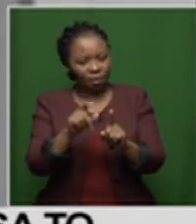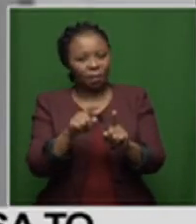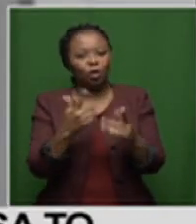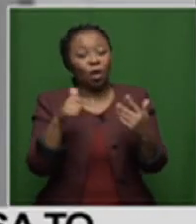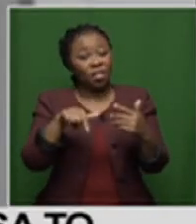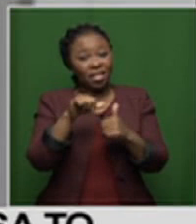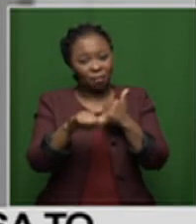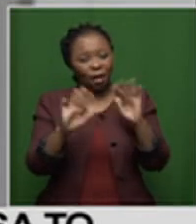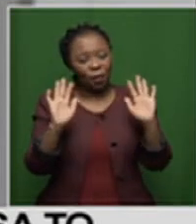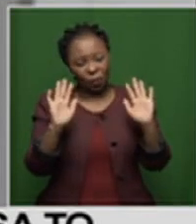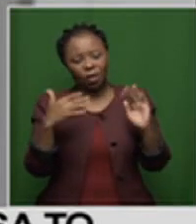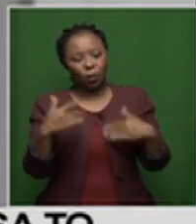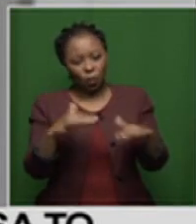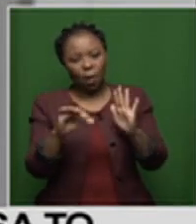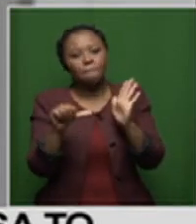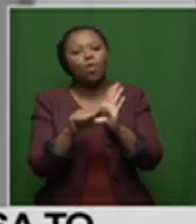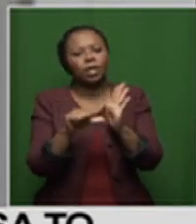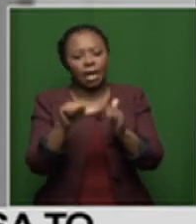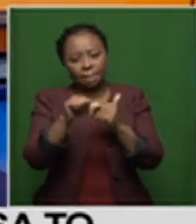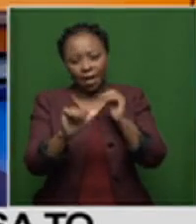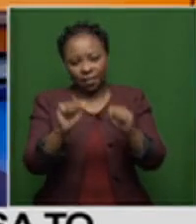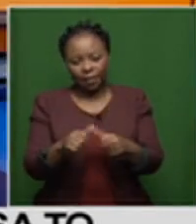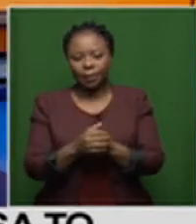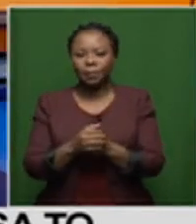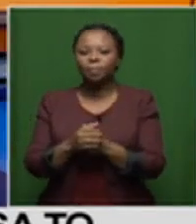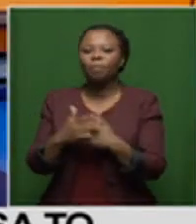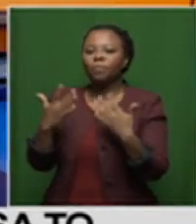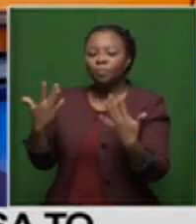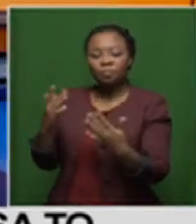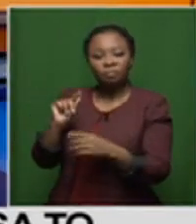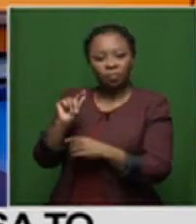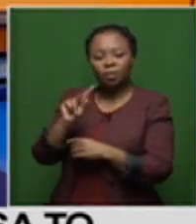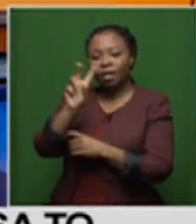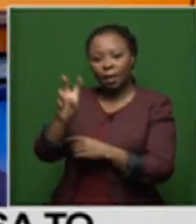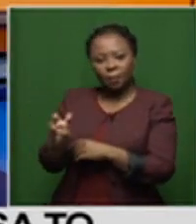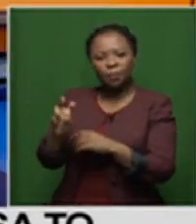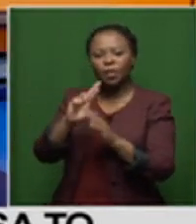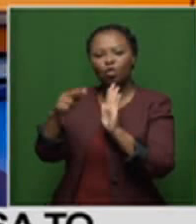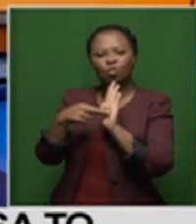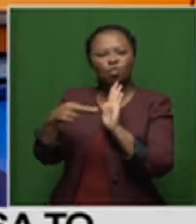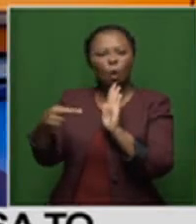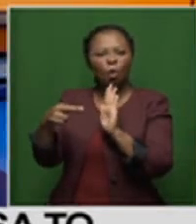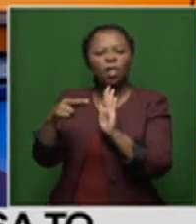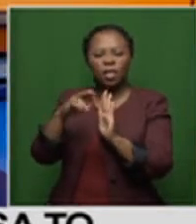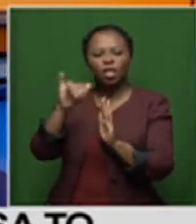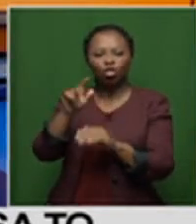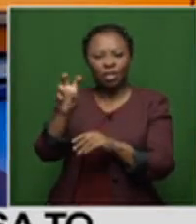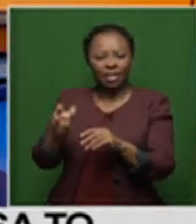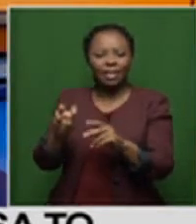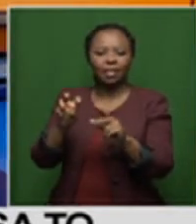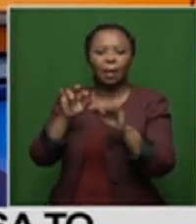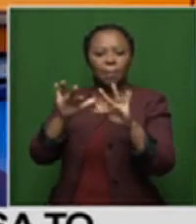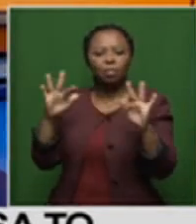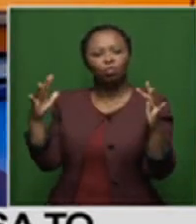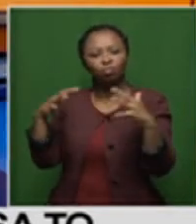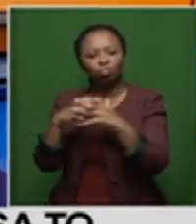month is very crucial and it's very important month. Let's talk about the role that jazz music plays in terms of uniting people.